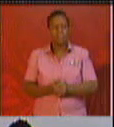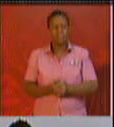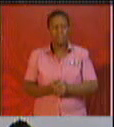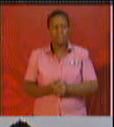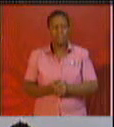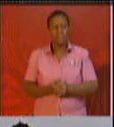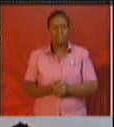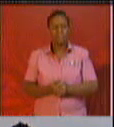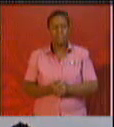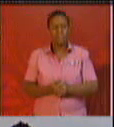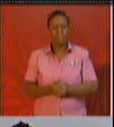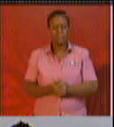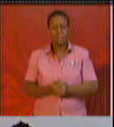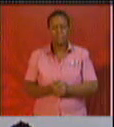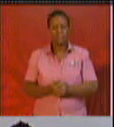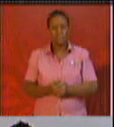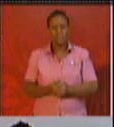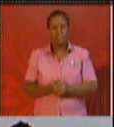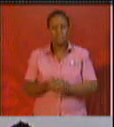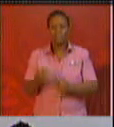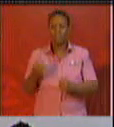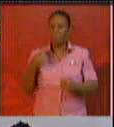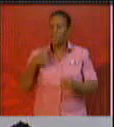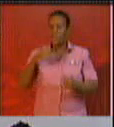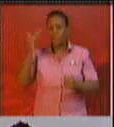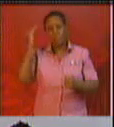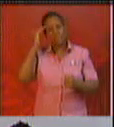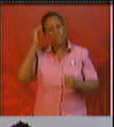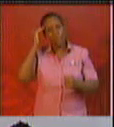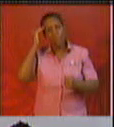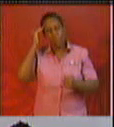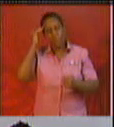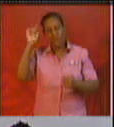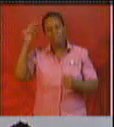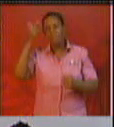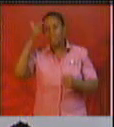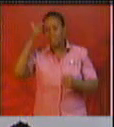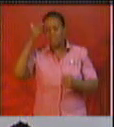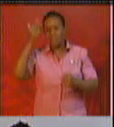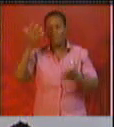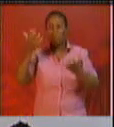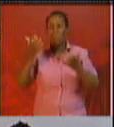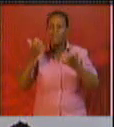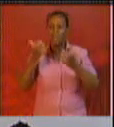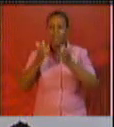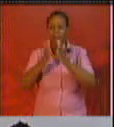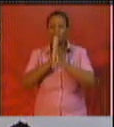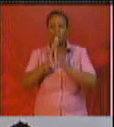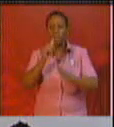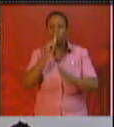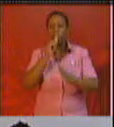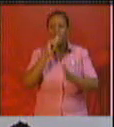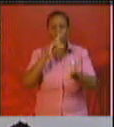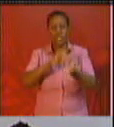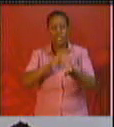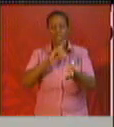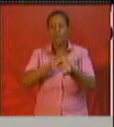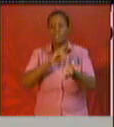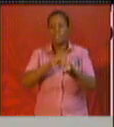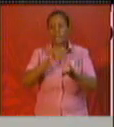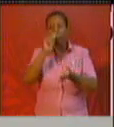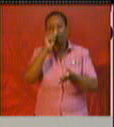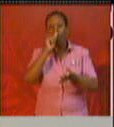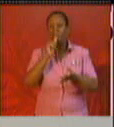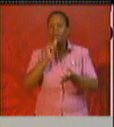practice, that this is a legitimate vaccine. Okay, thank you for the question. Now, whether it's public or private, what